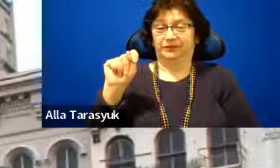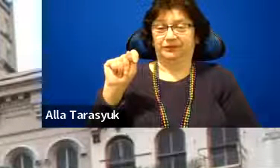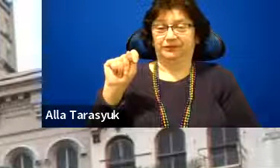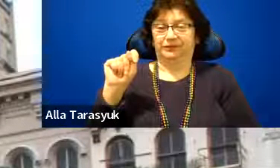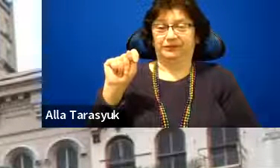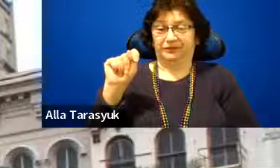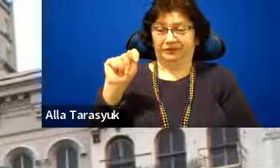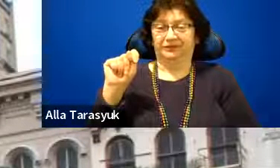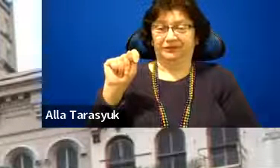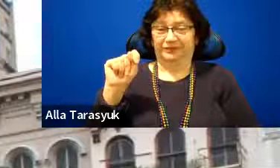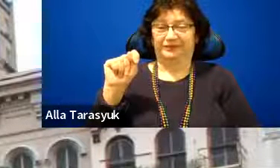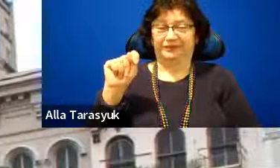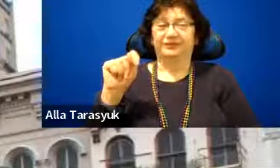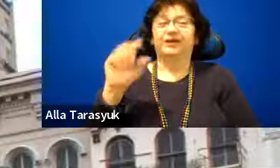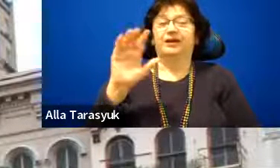Float.